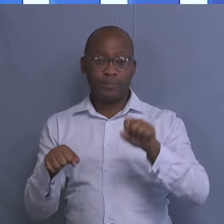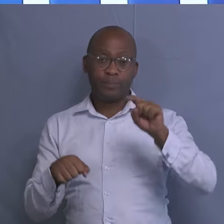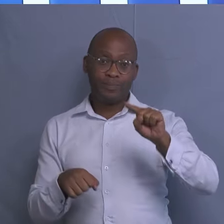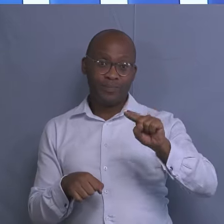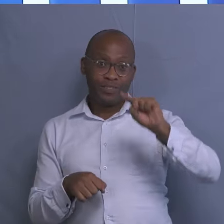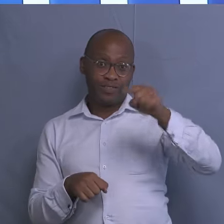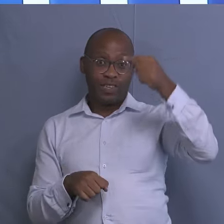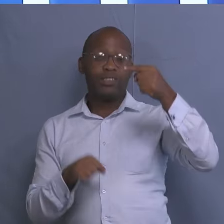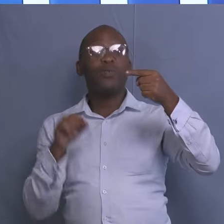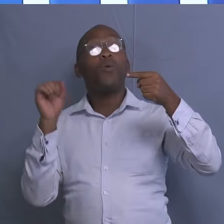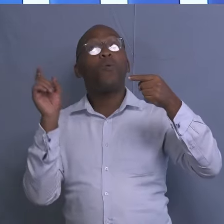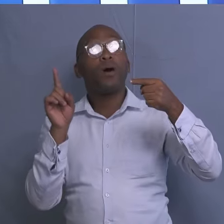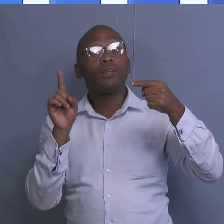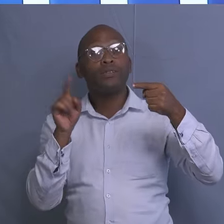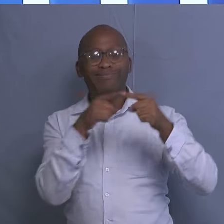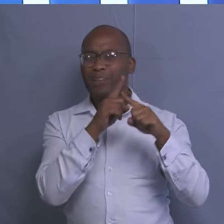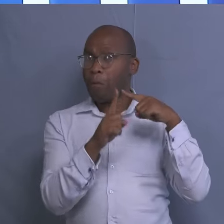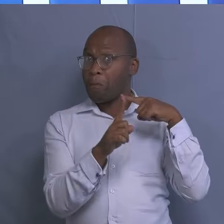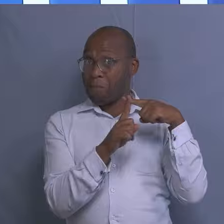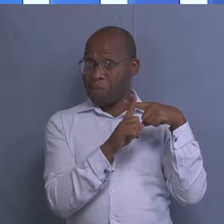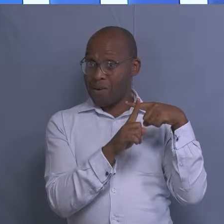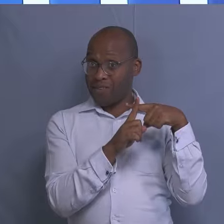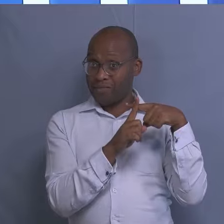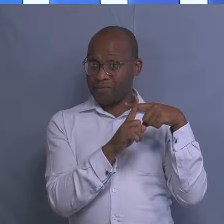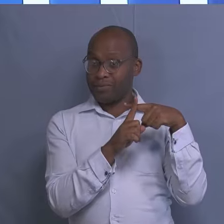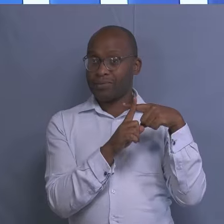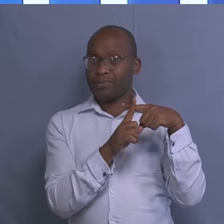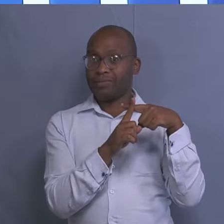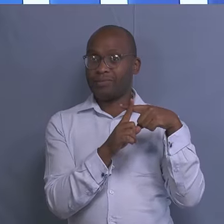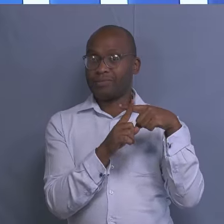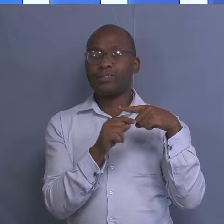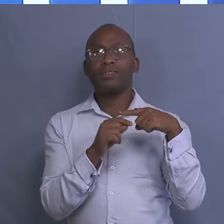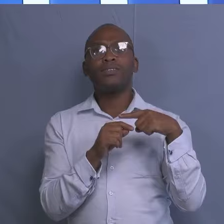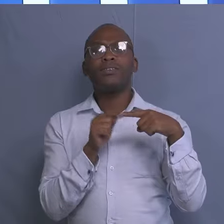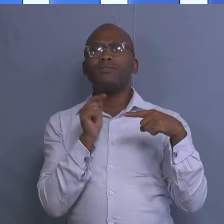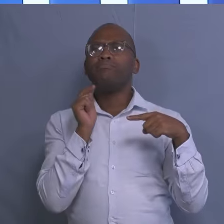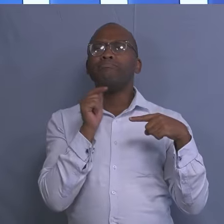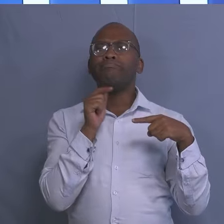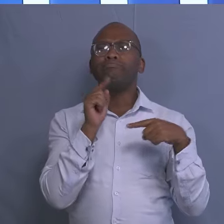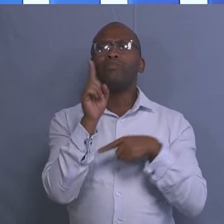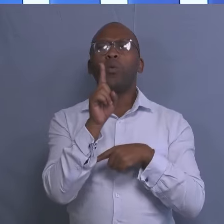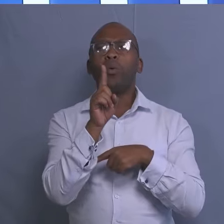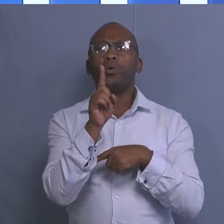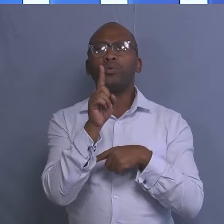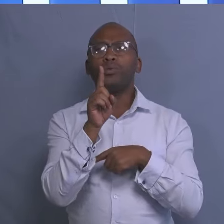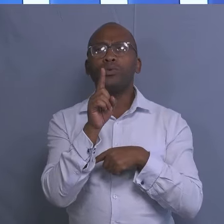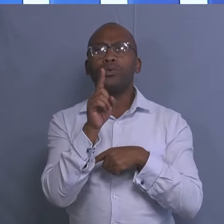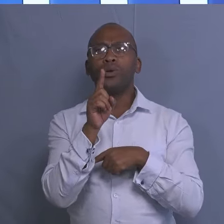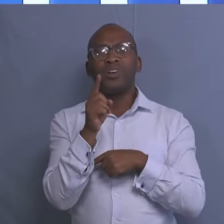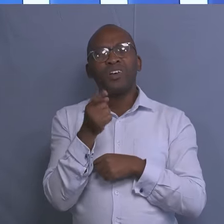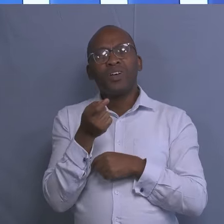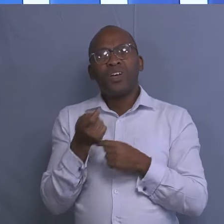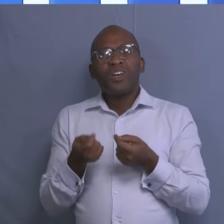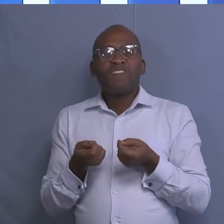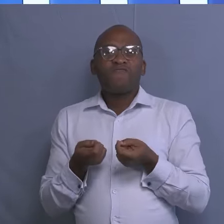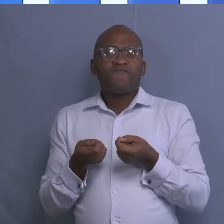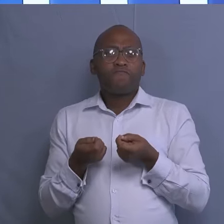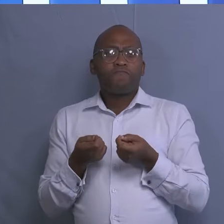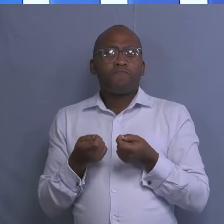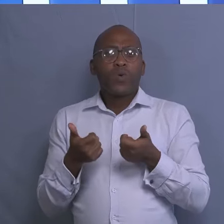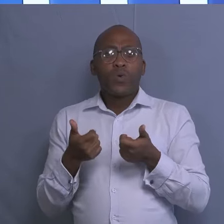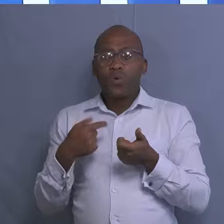capital input, which has already been explained. We use less fertilizer per unit area in terms of